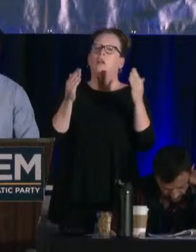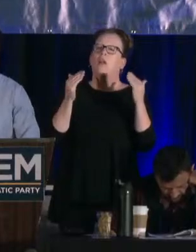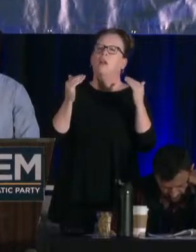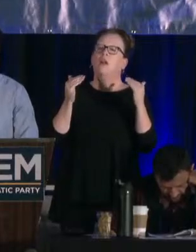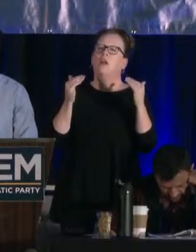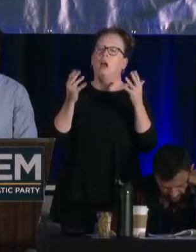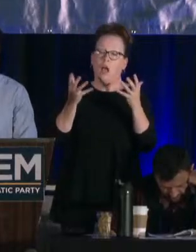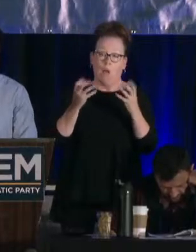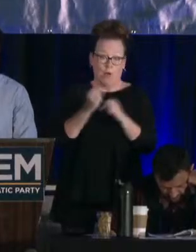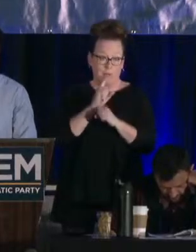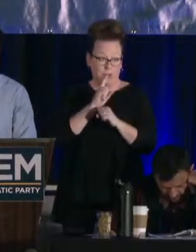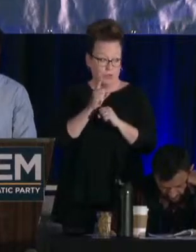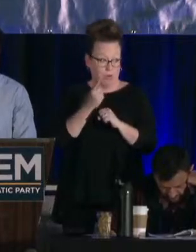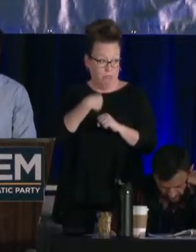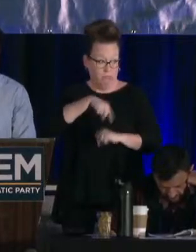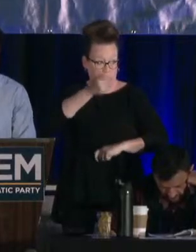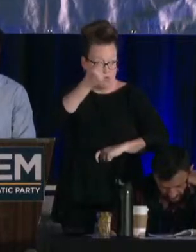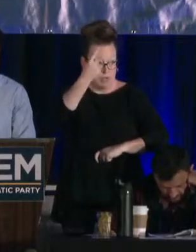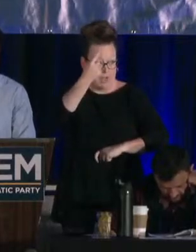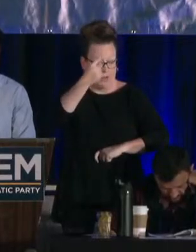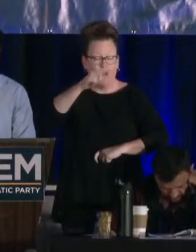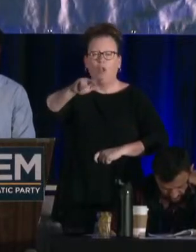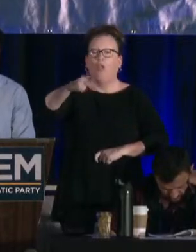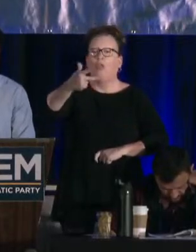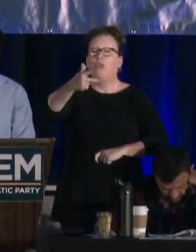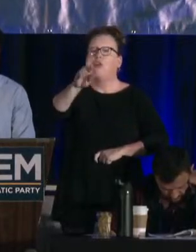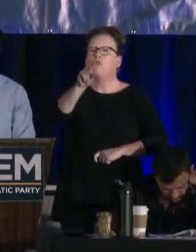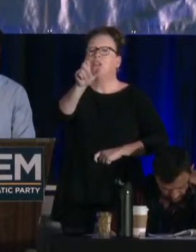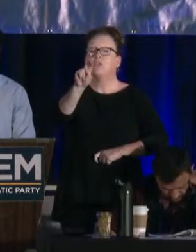And so I want to make clear that the third resolution you see,